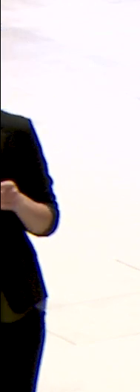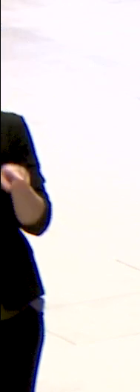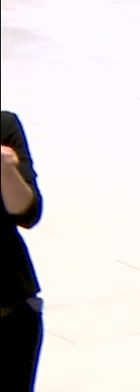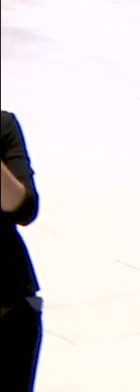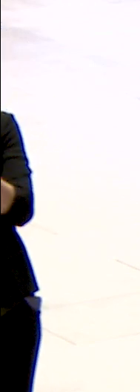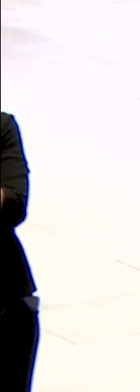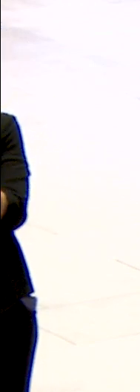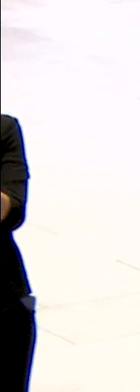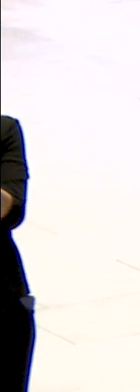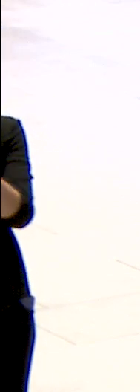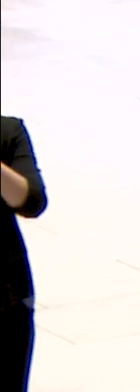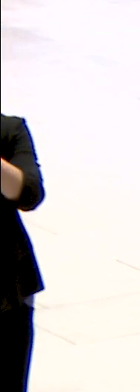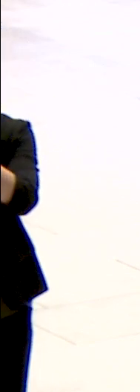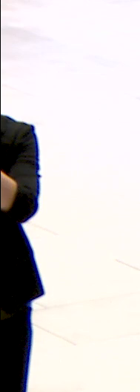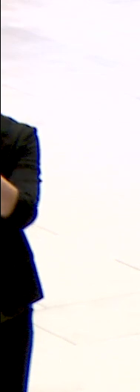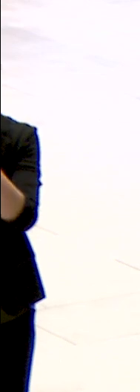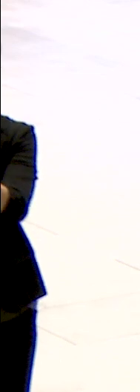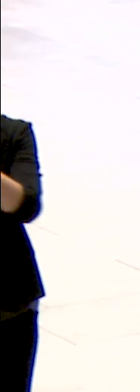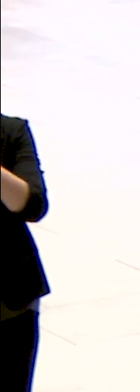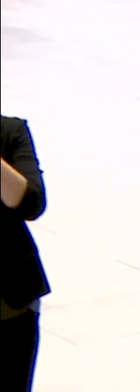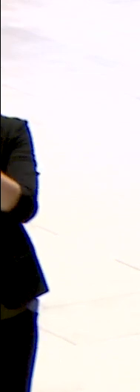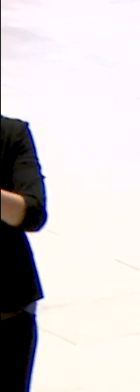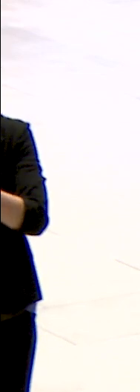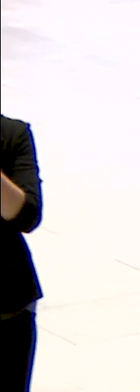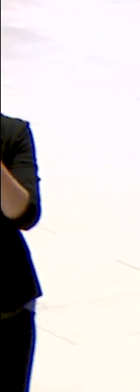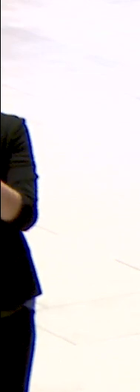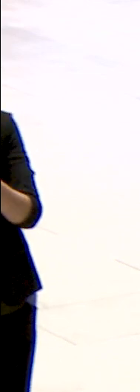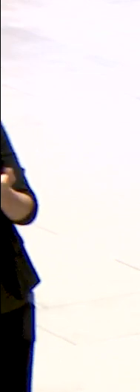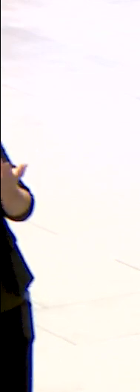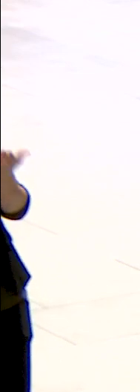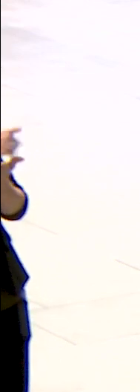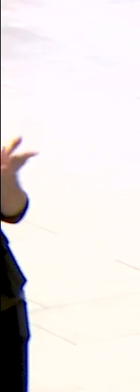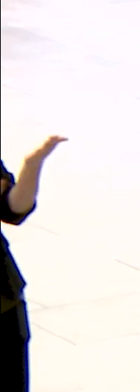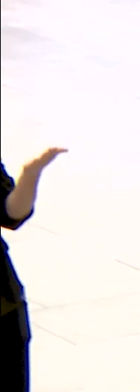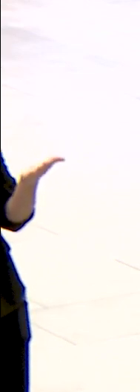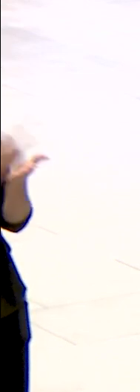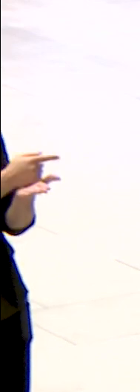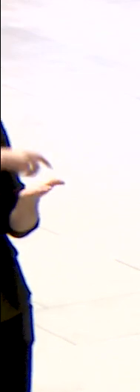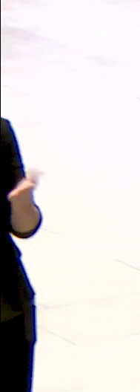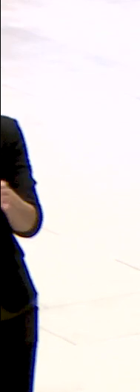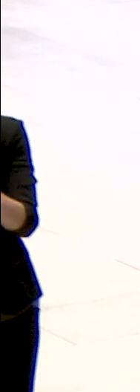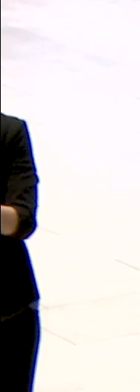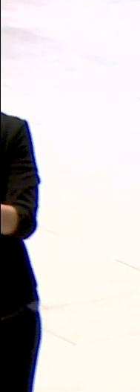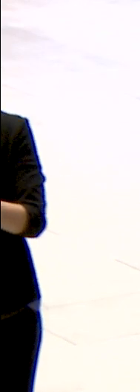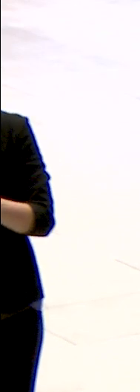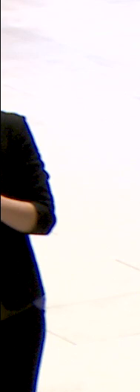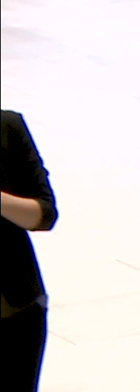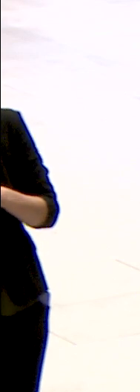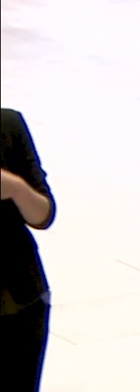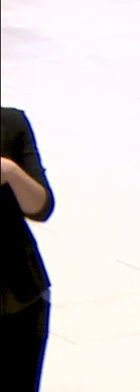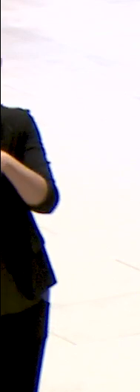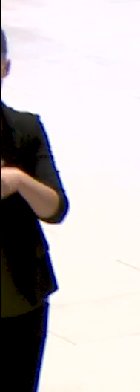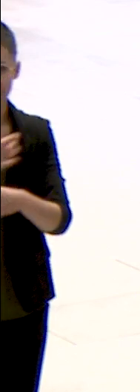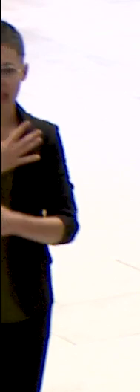the advertising industry for 20 years, right out of college, and always at the intersection of